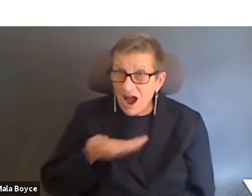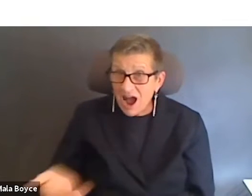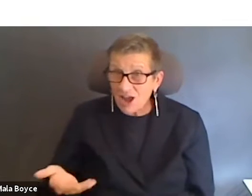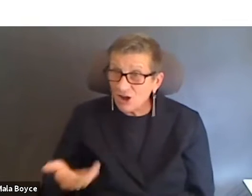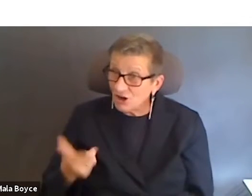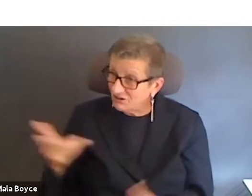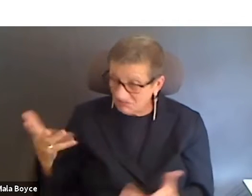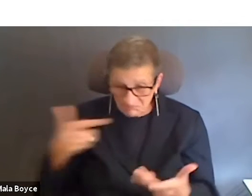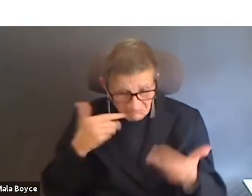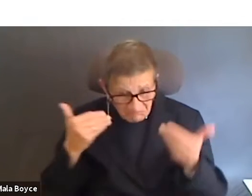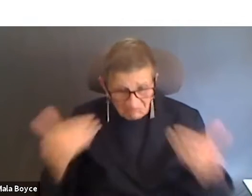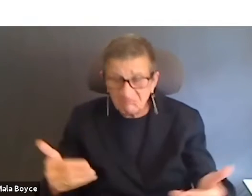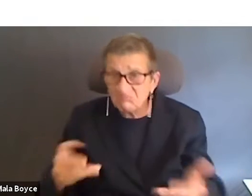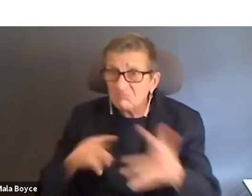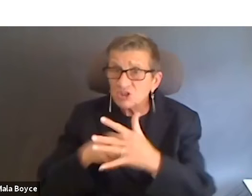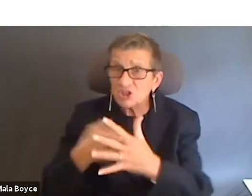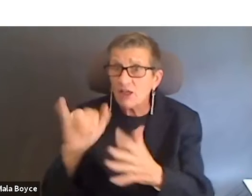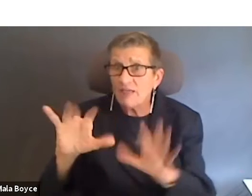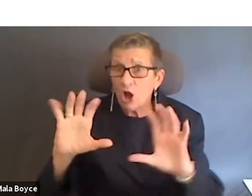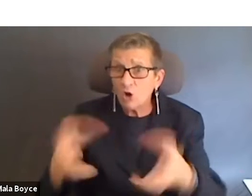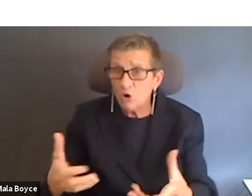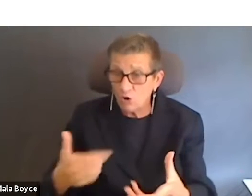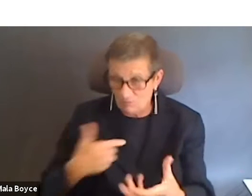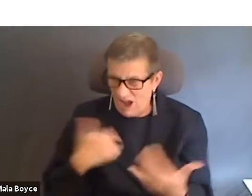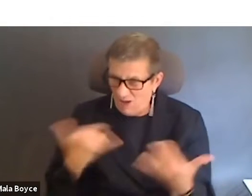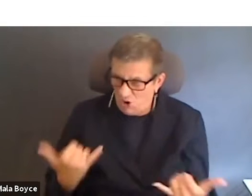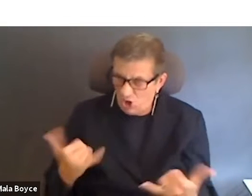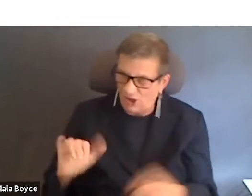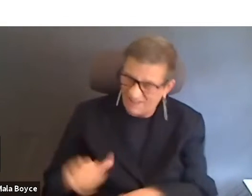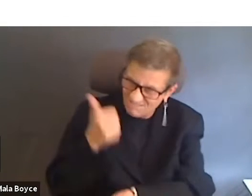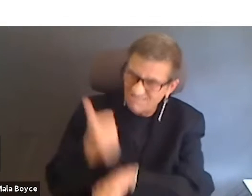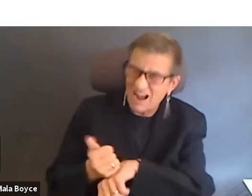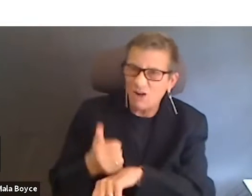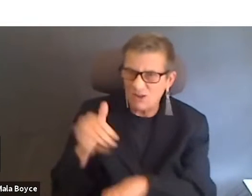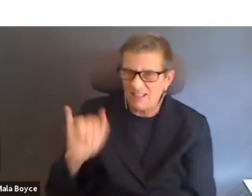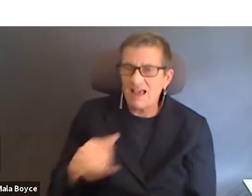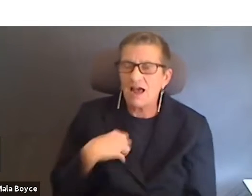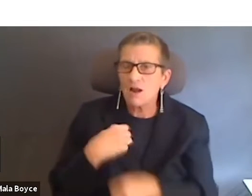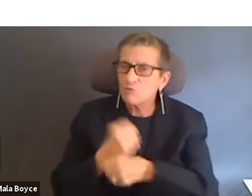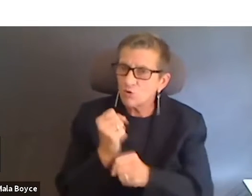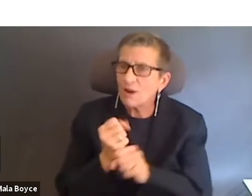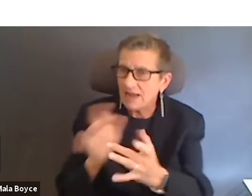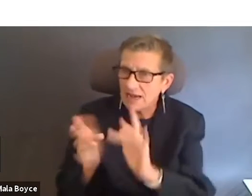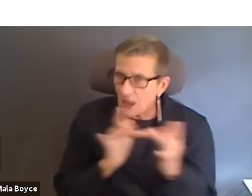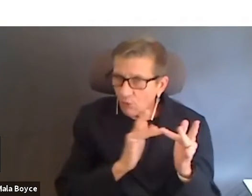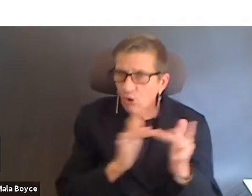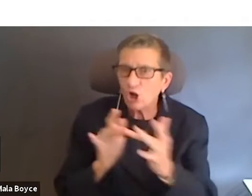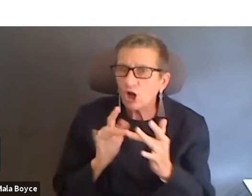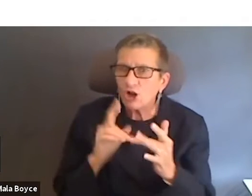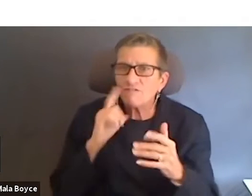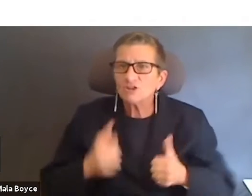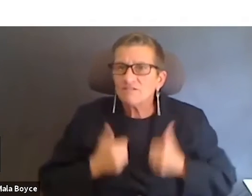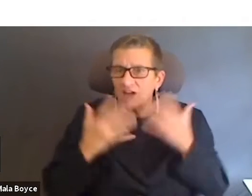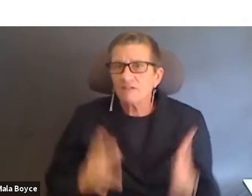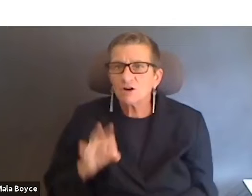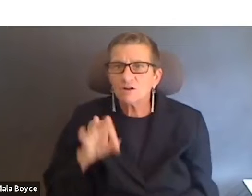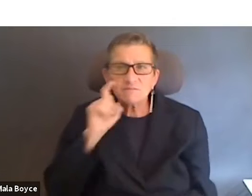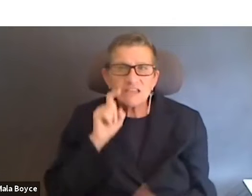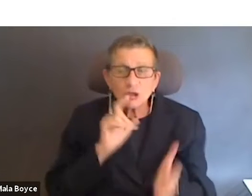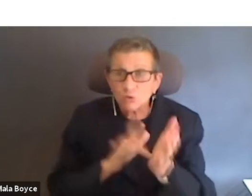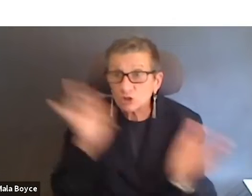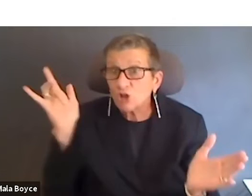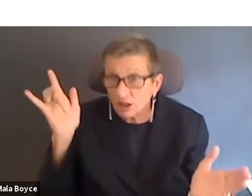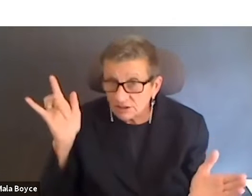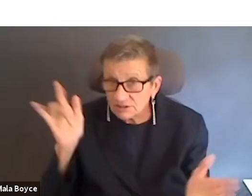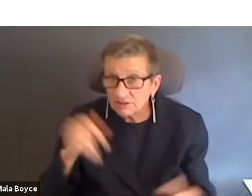group. So I'm currently founding it to create a network for survivors of sexual assault, though, which is